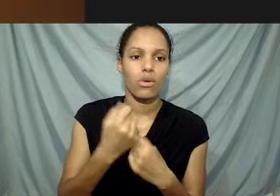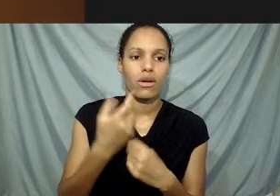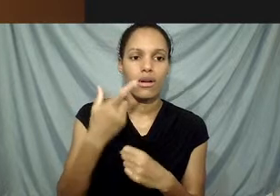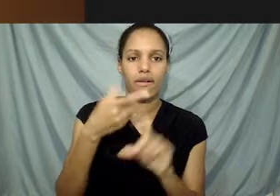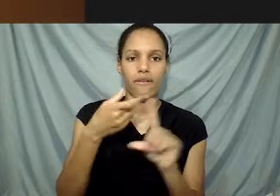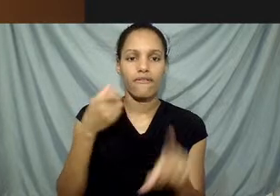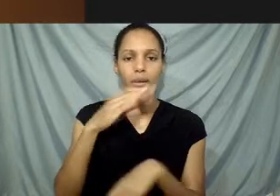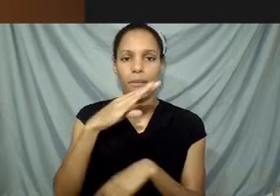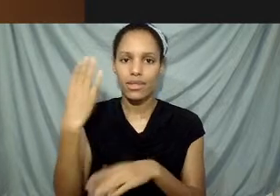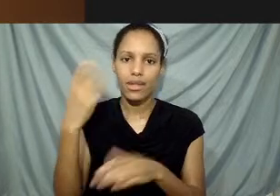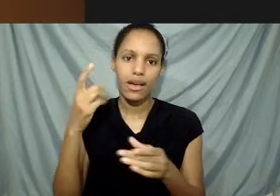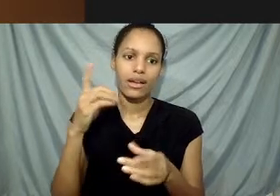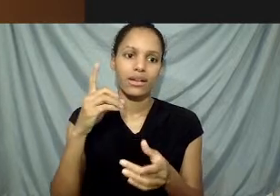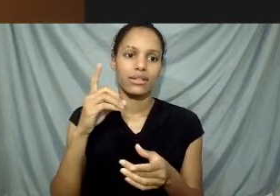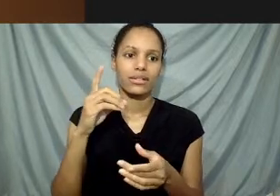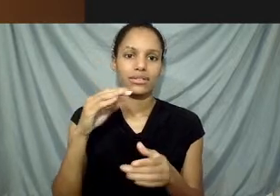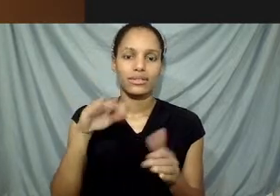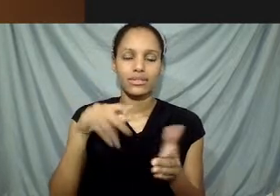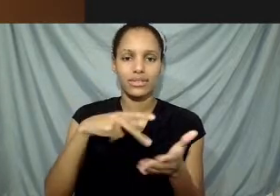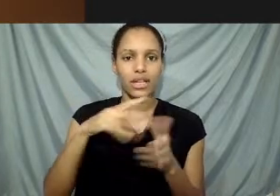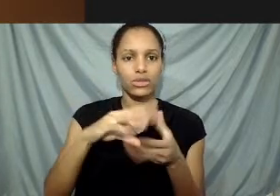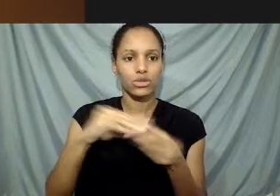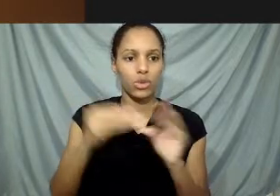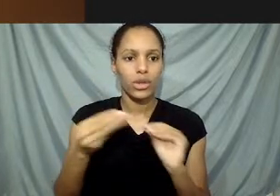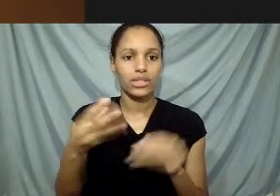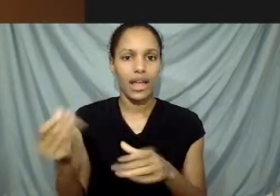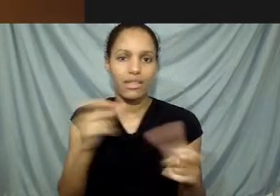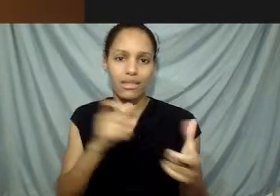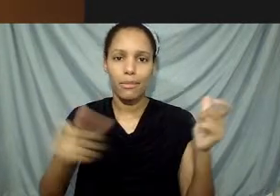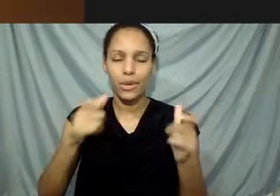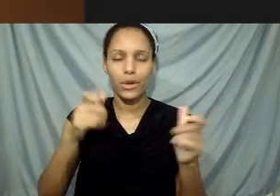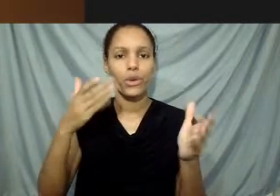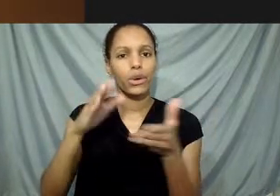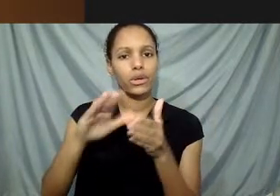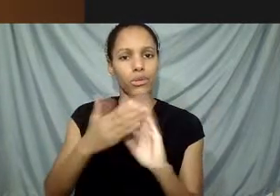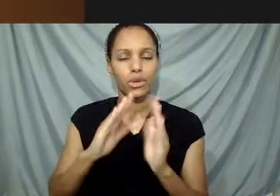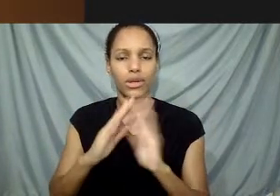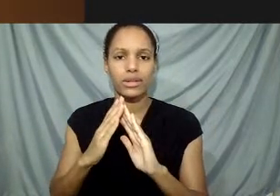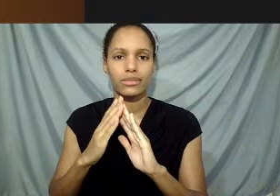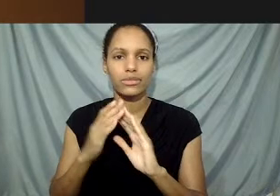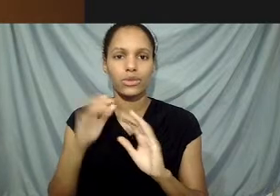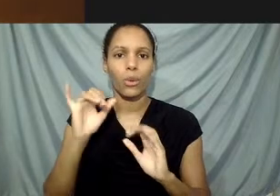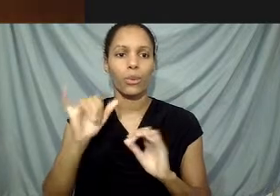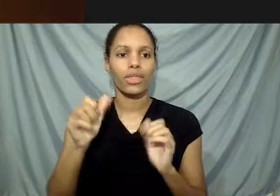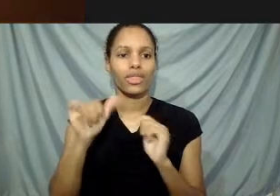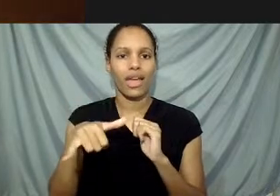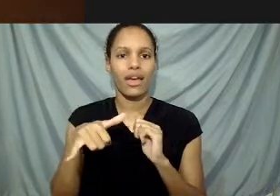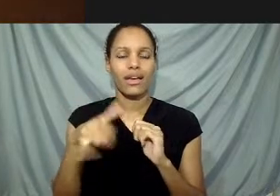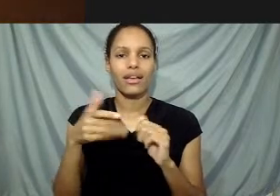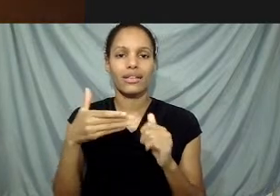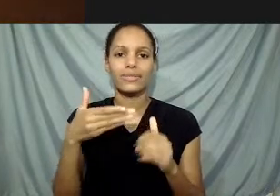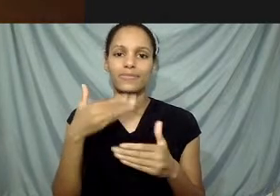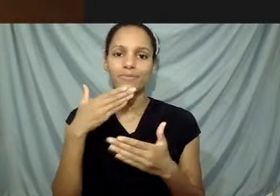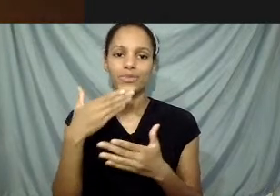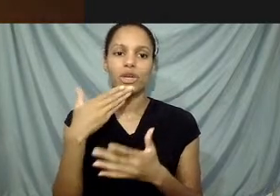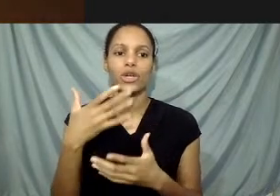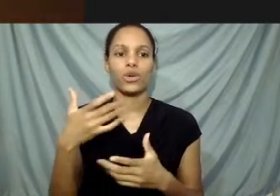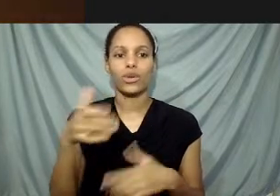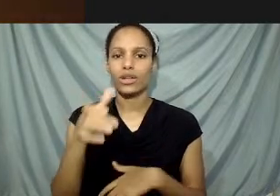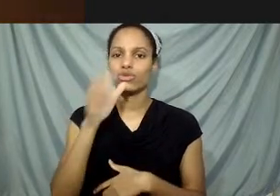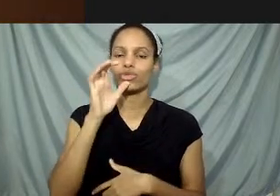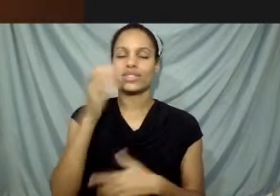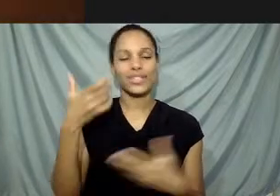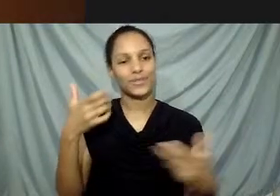Stories and the larger community. So please, for that, I drink and we drink. Thank